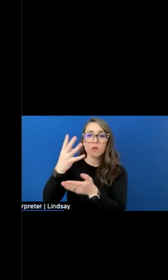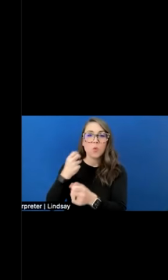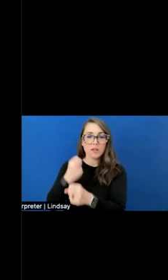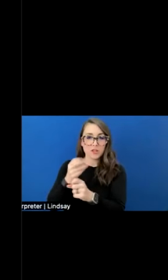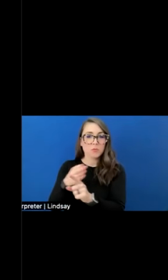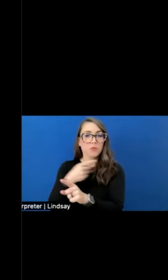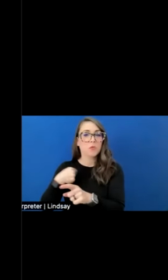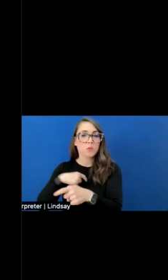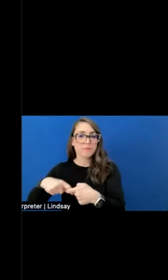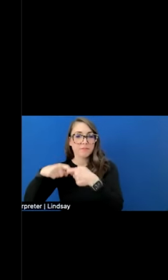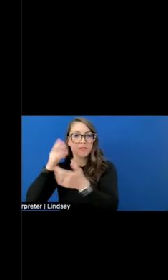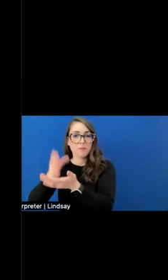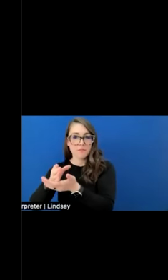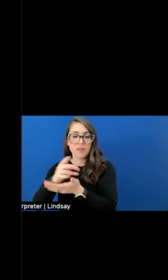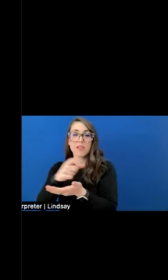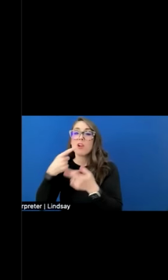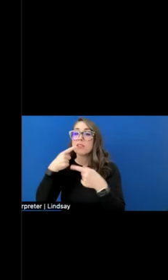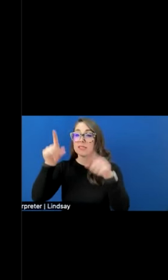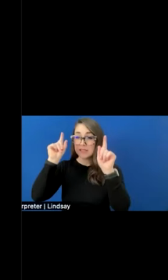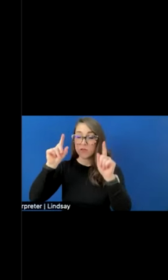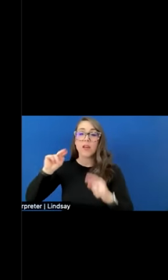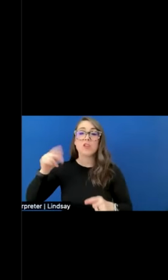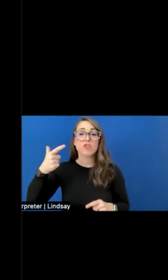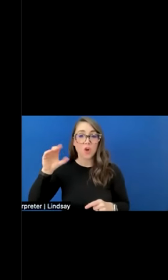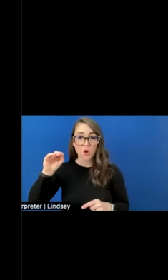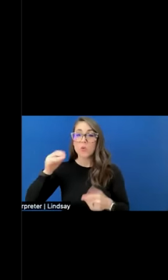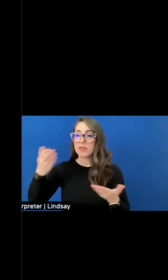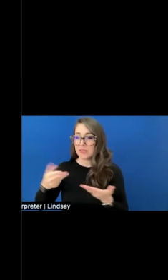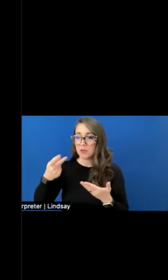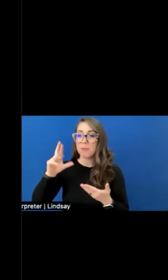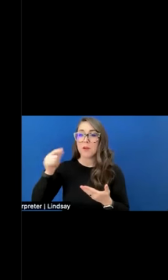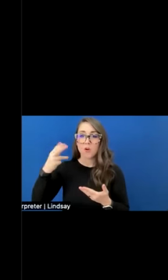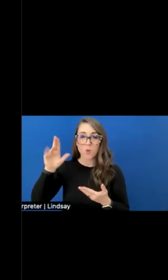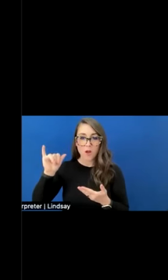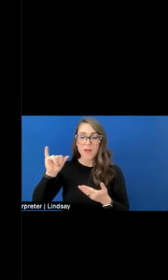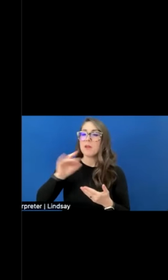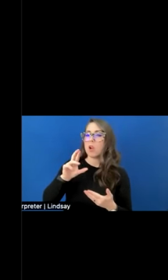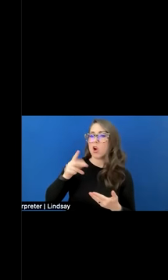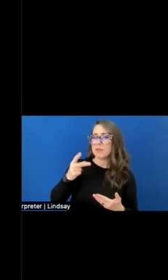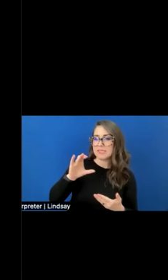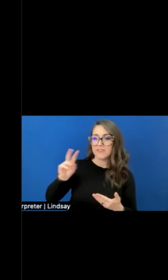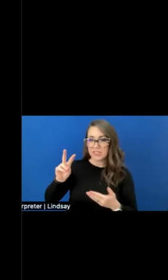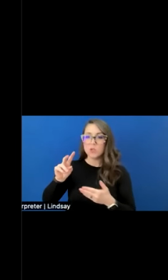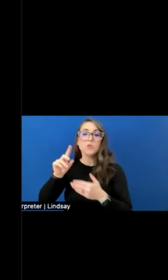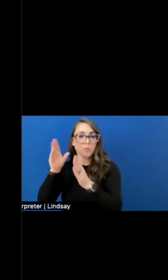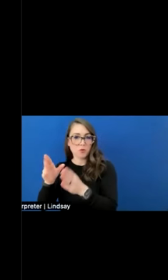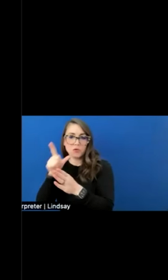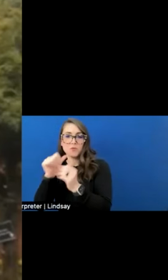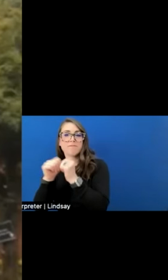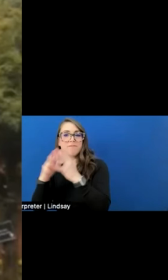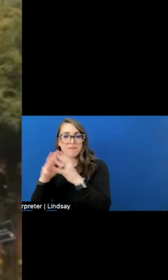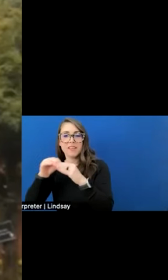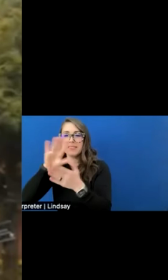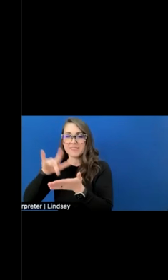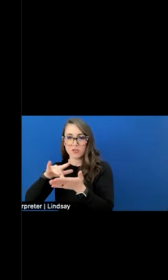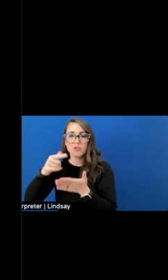NGO that was established by an RPCV in central Paraguay. This organization is managed by Paraguayan